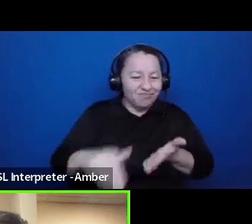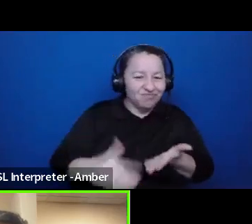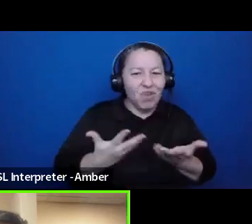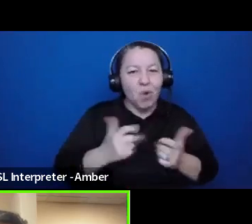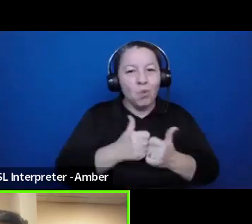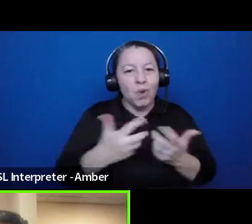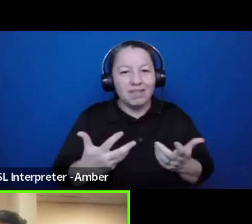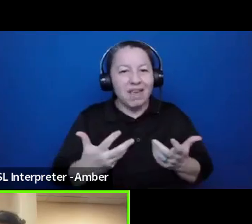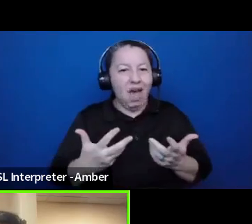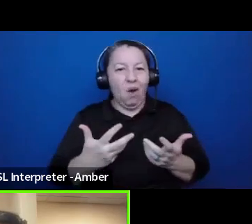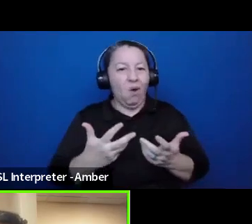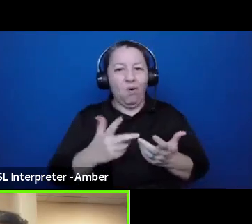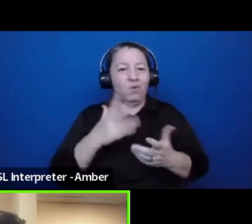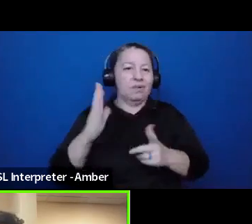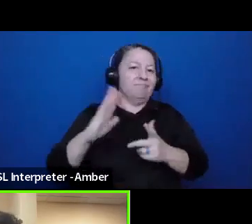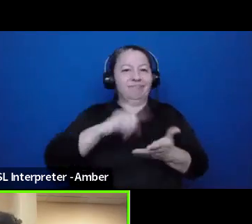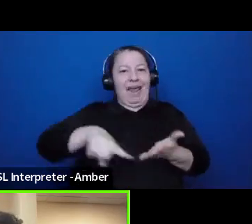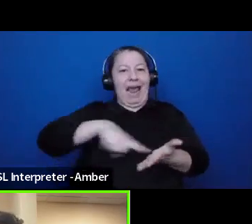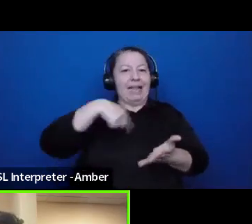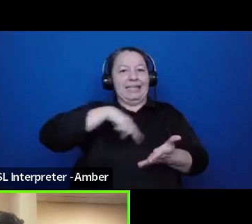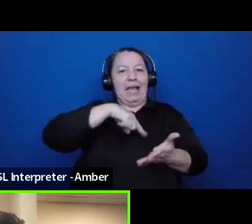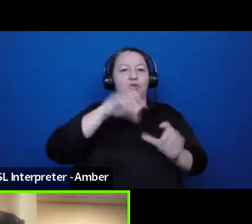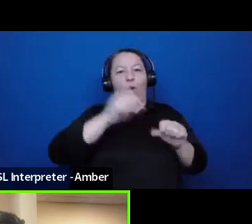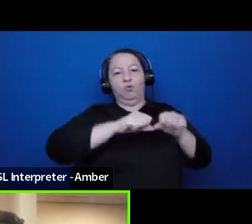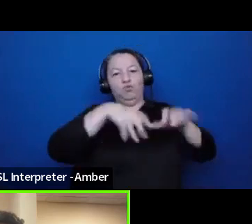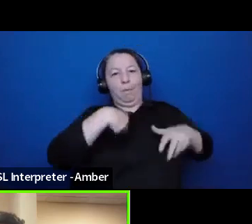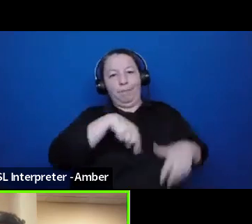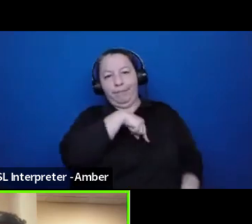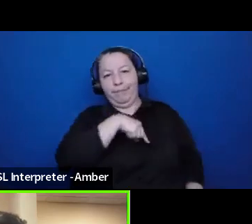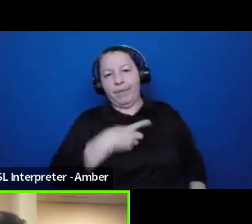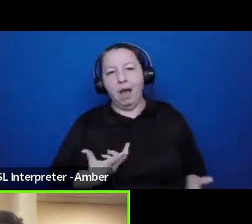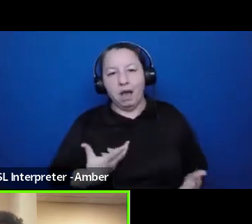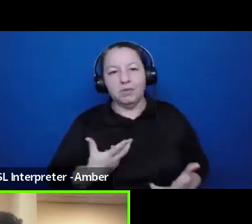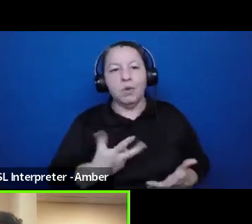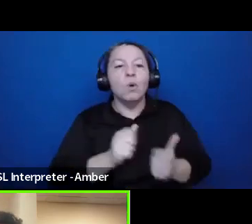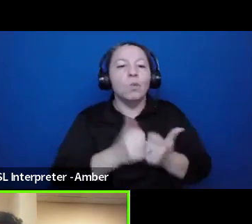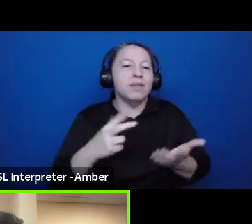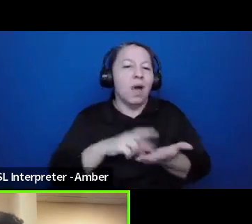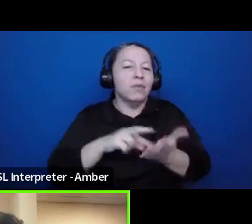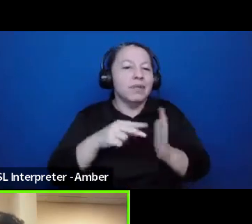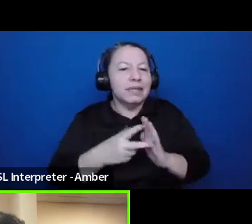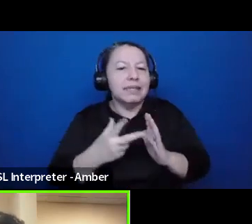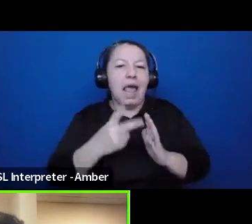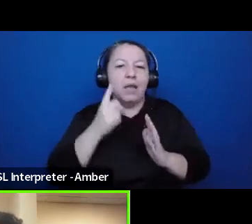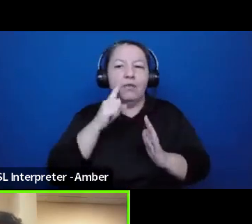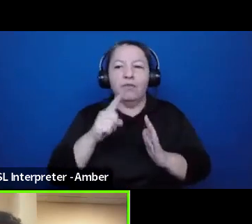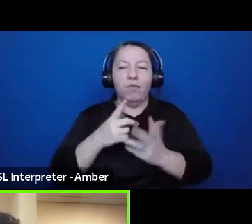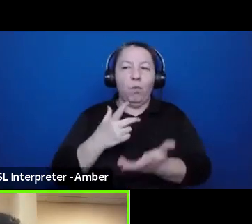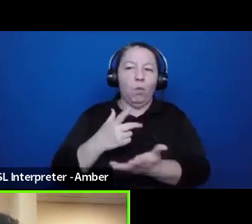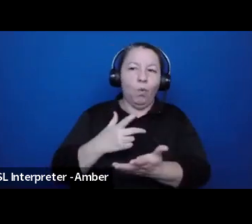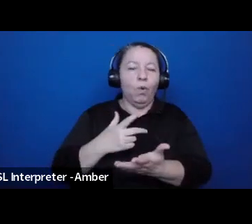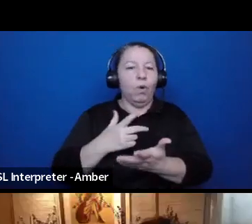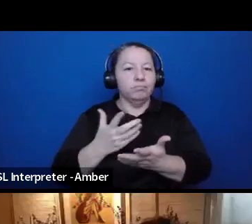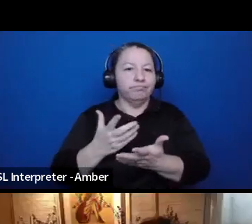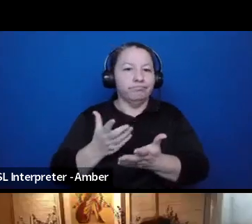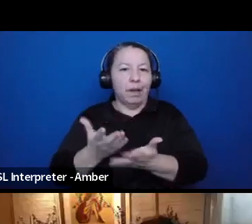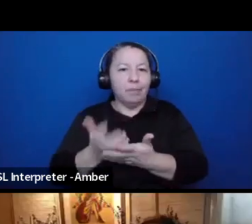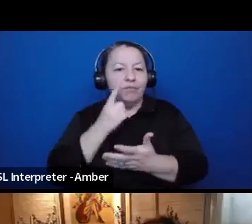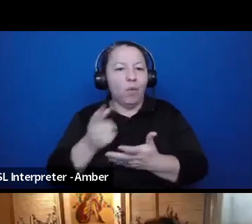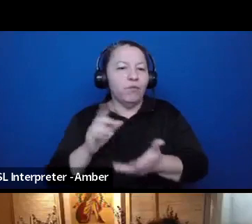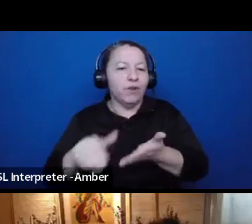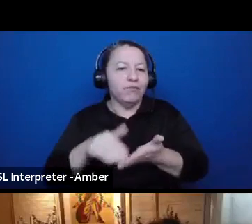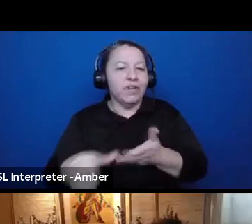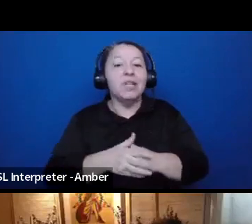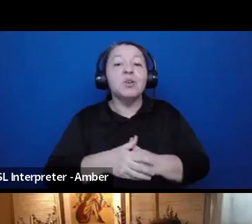out without any intent of forgiveness. So that's something that I often think of, you know. So don't hold me accountable if I get a